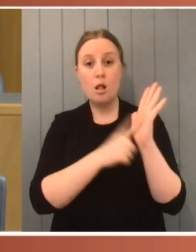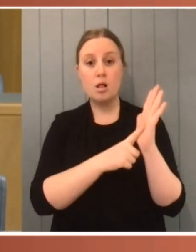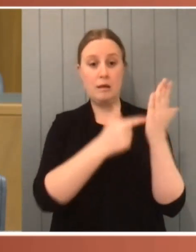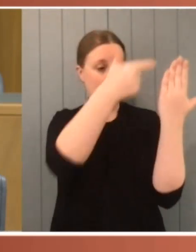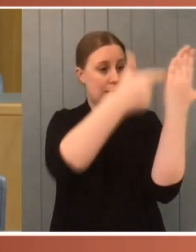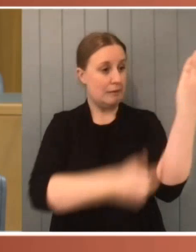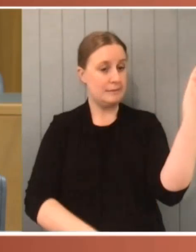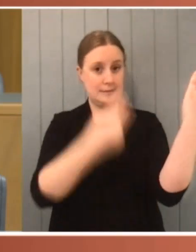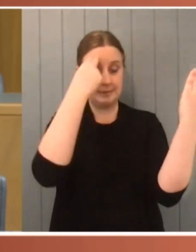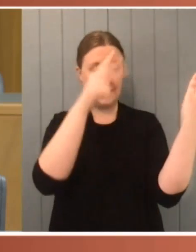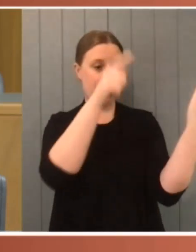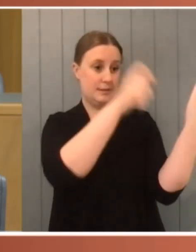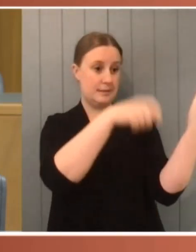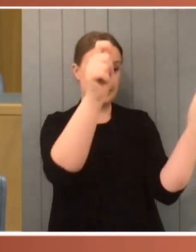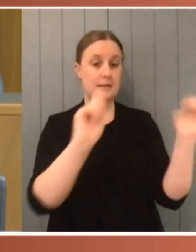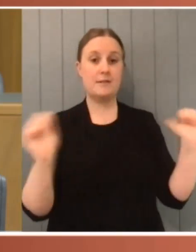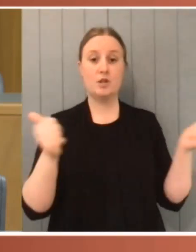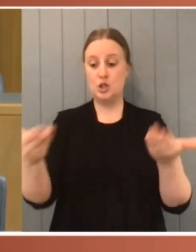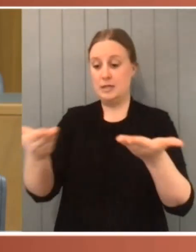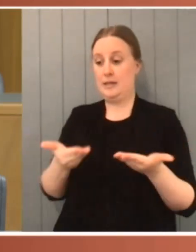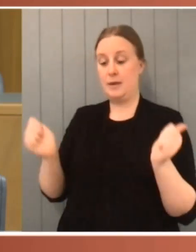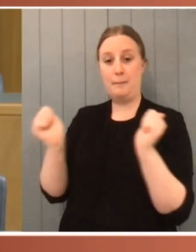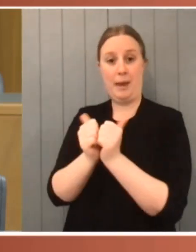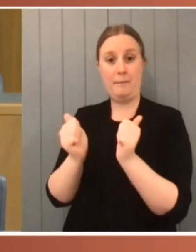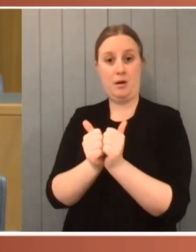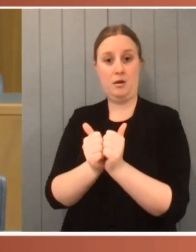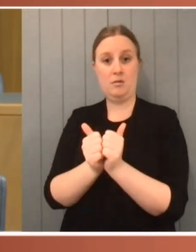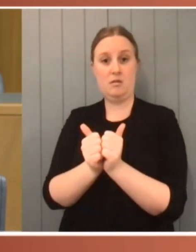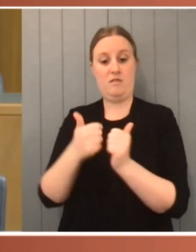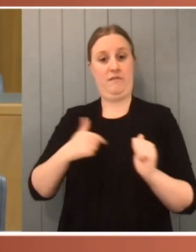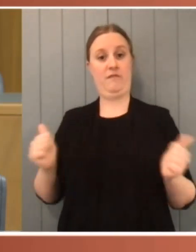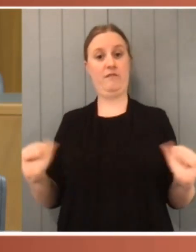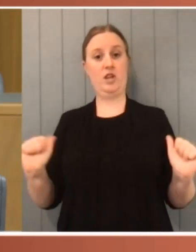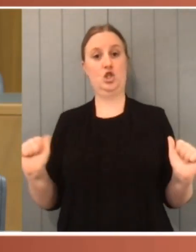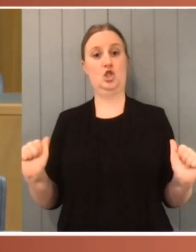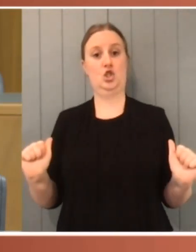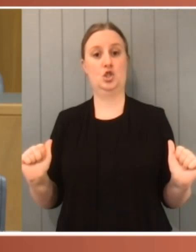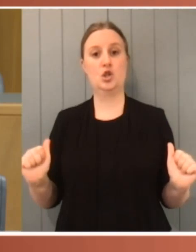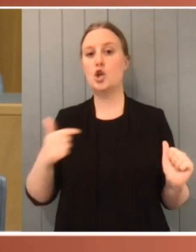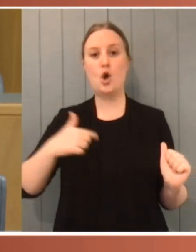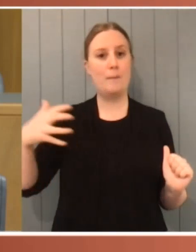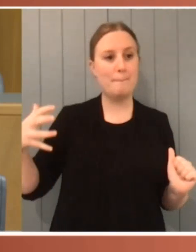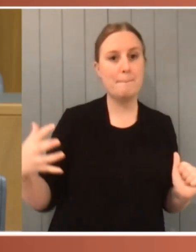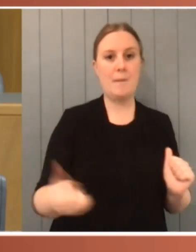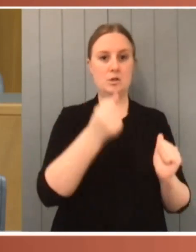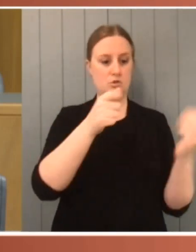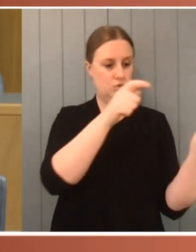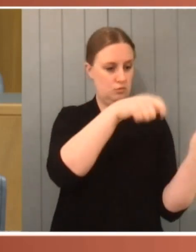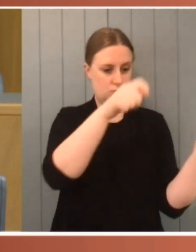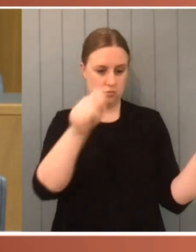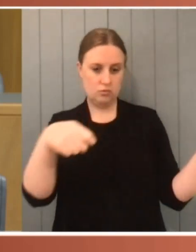and receive a ballot paper. Electoral authorities have also generally treated